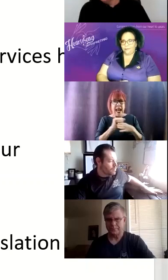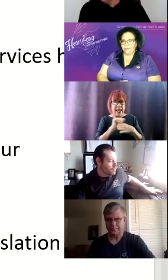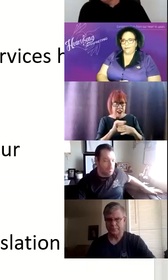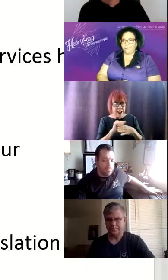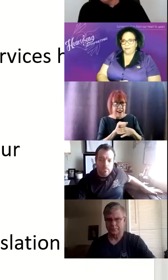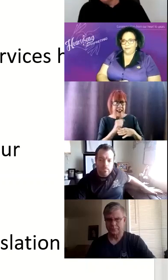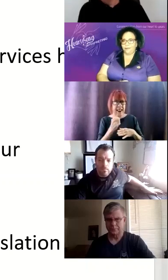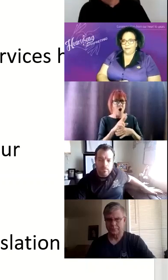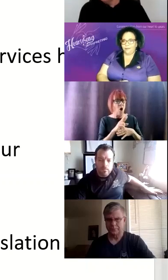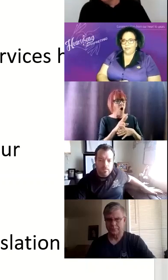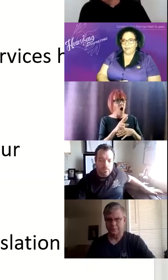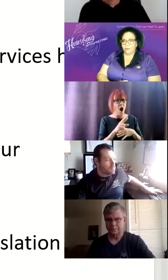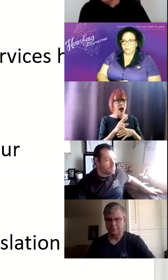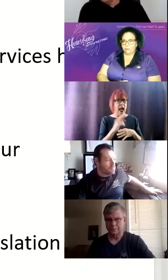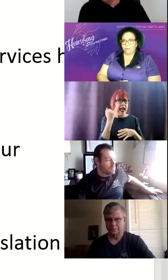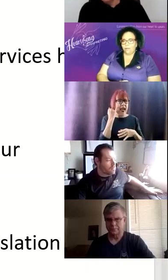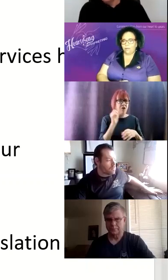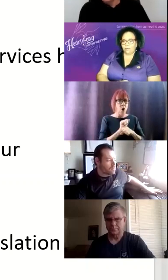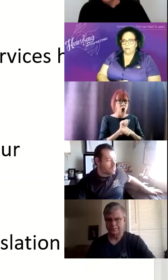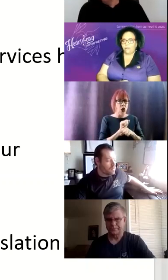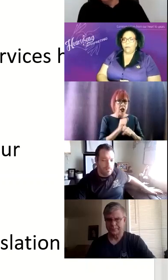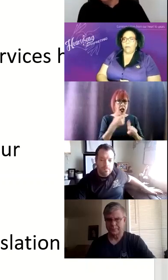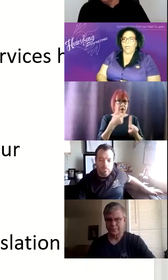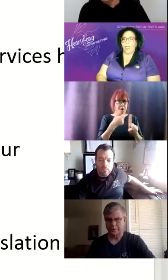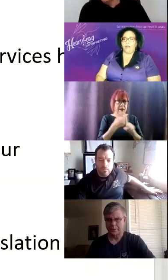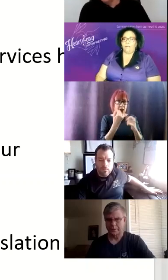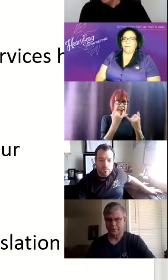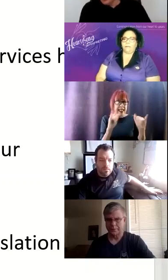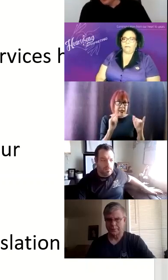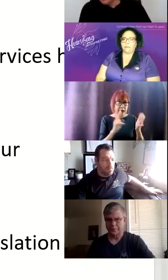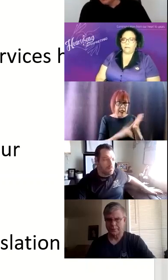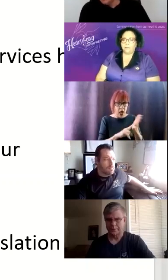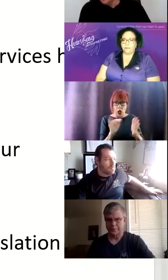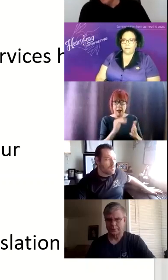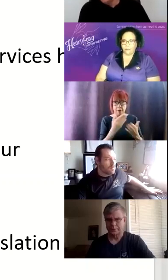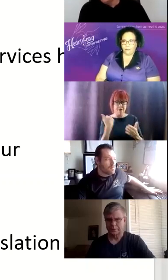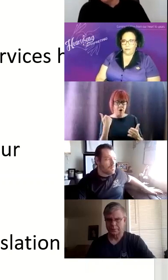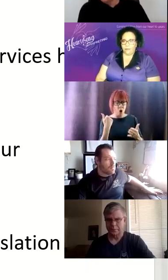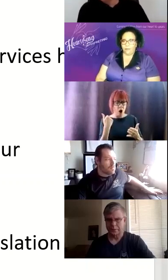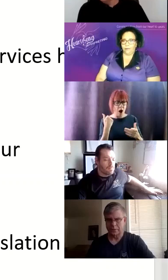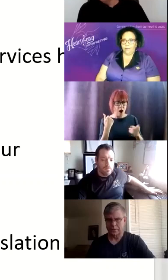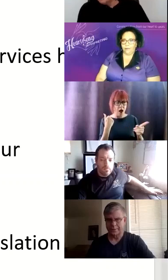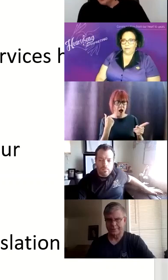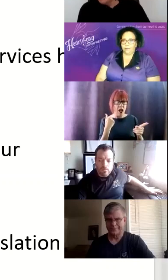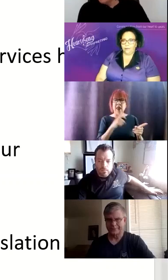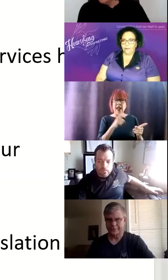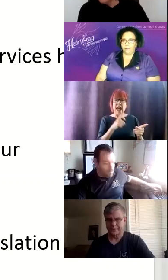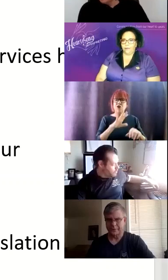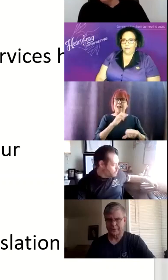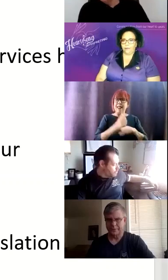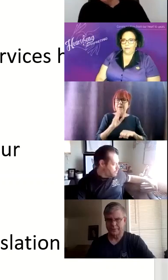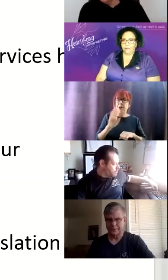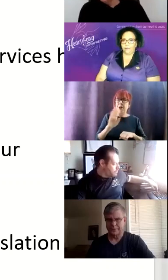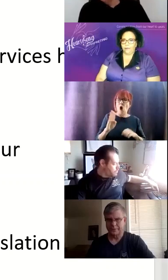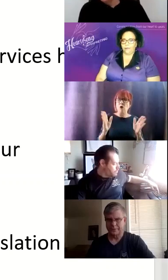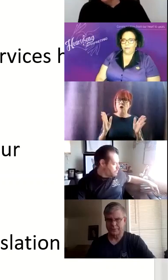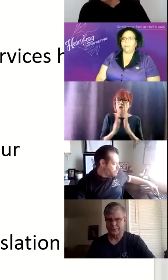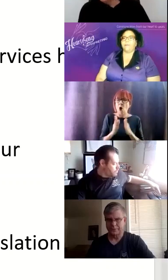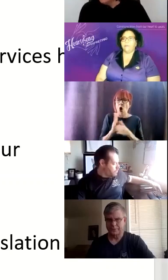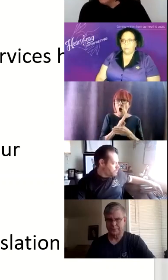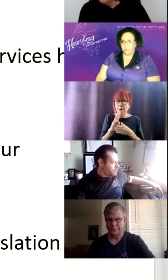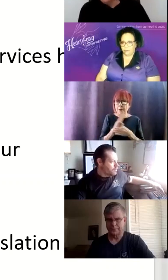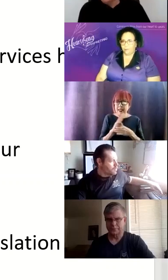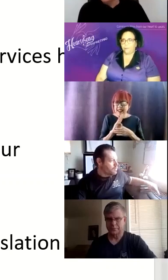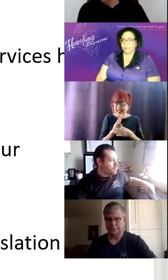work by themselves as independent contractors as they have in the past, they would have to set up their own small business?